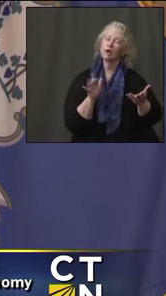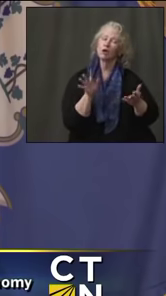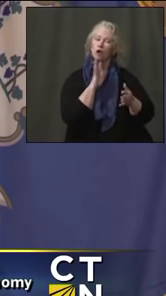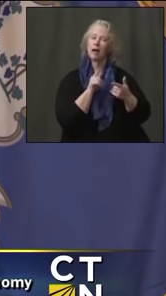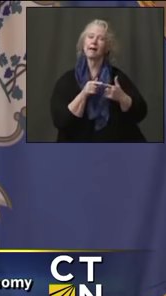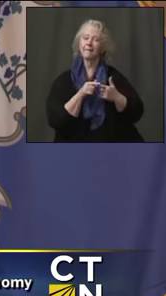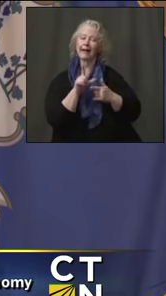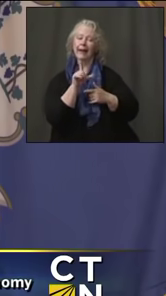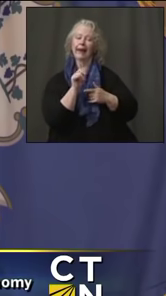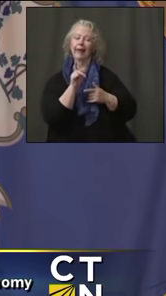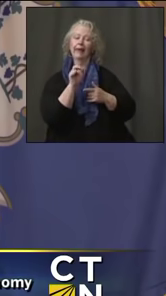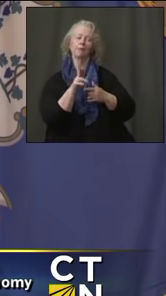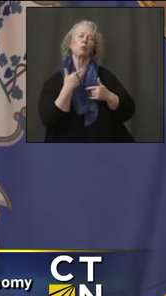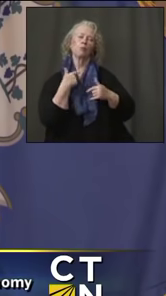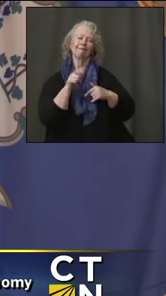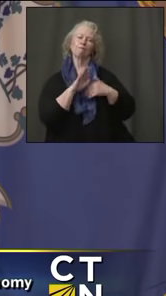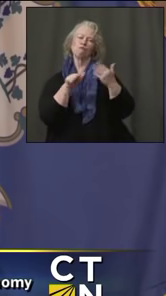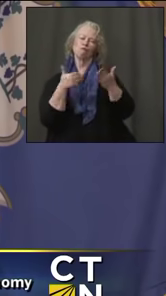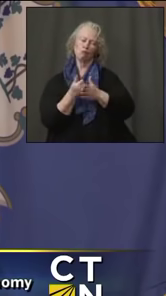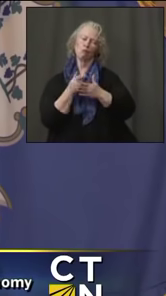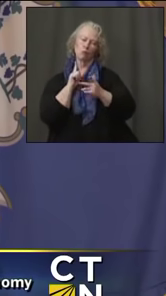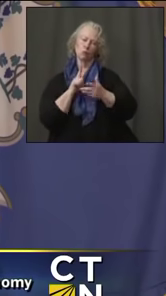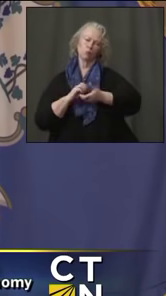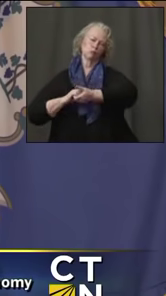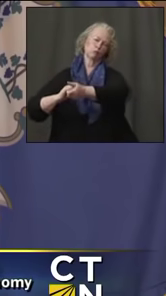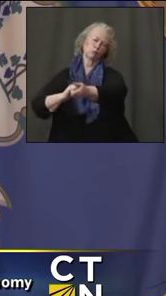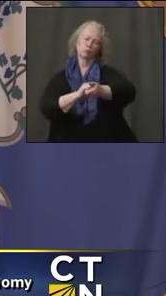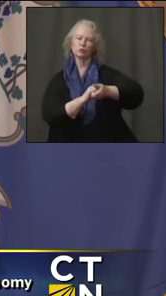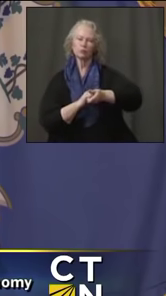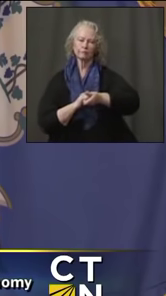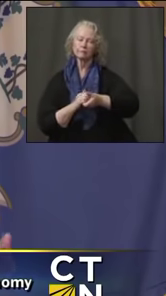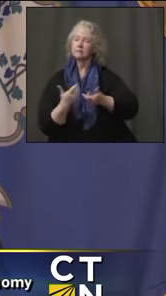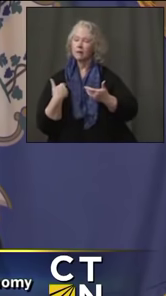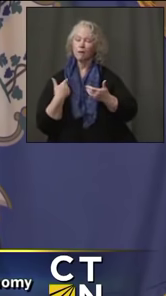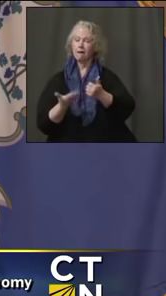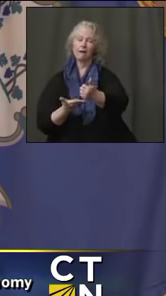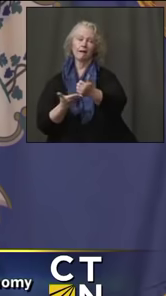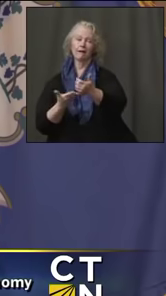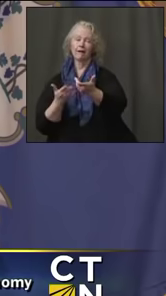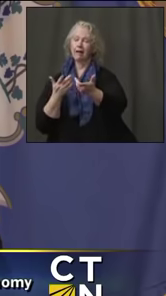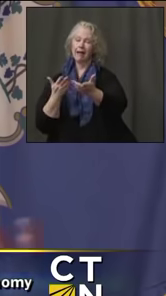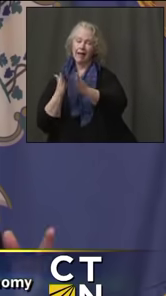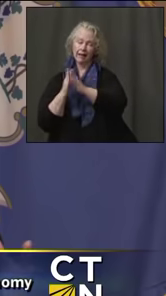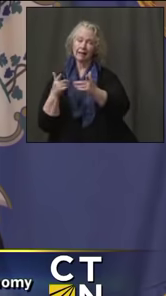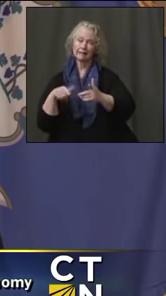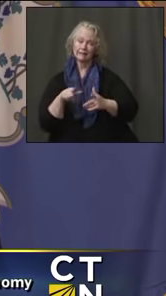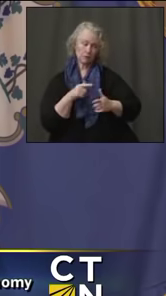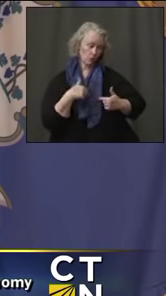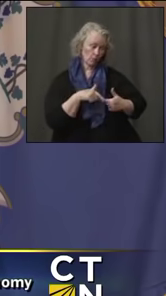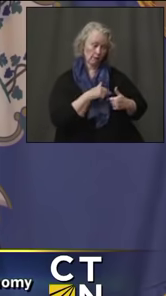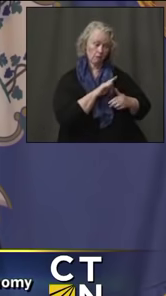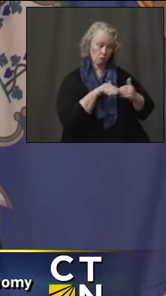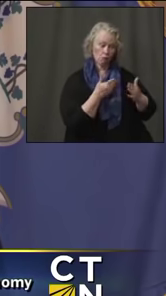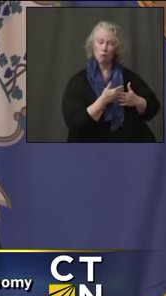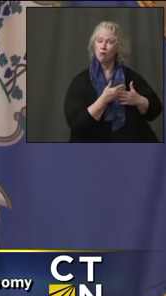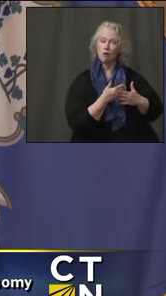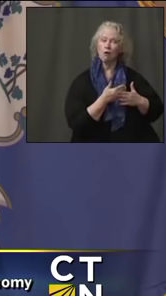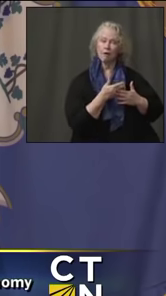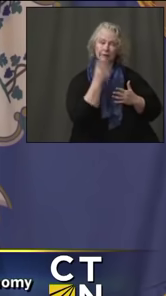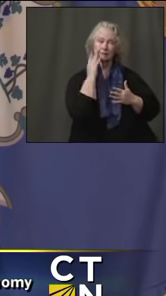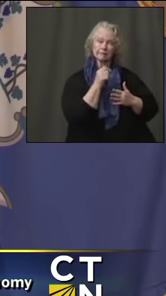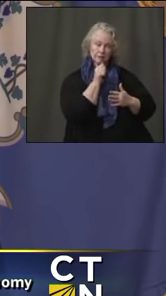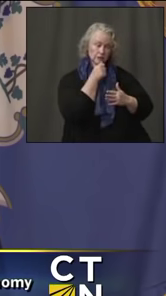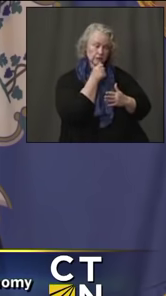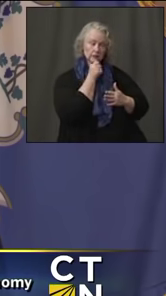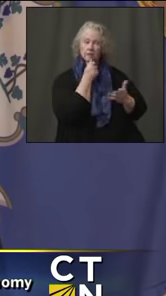our friends in labor. And I'm going to be asking them to help with the pain that we're all sharing around this state